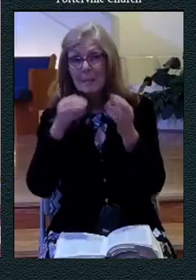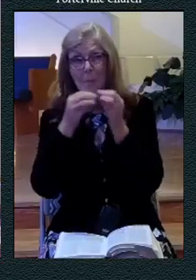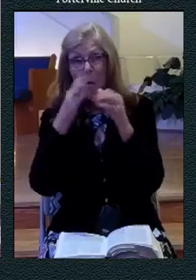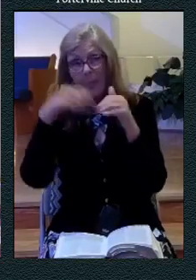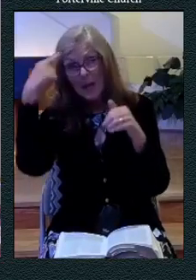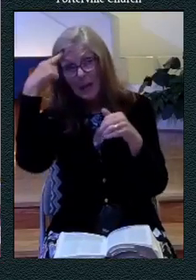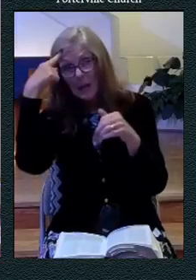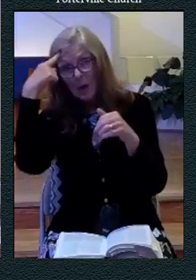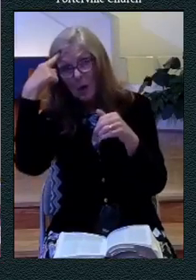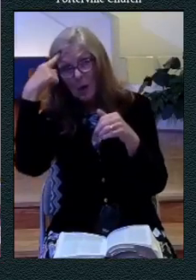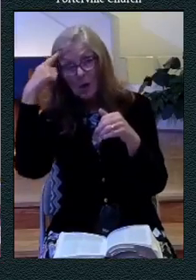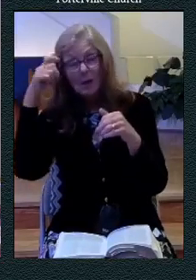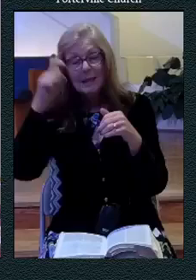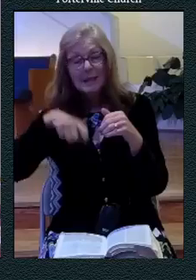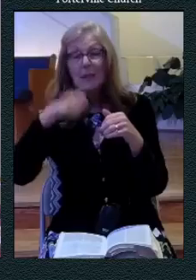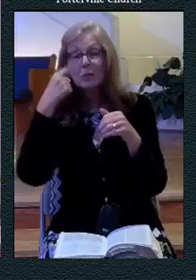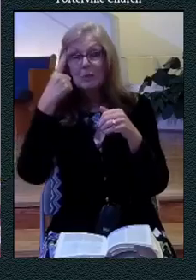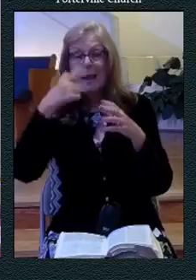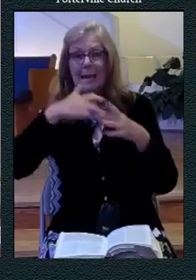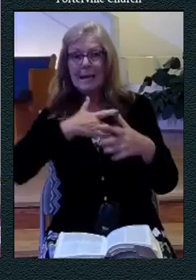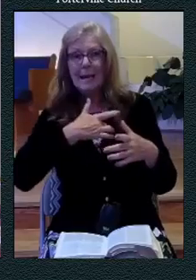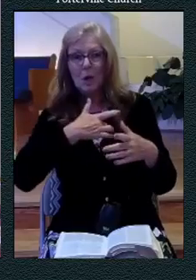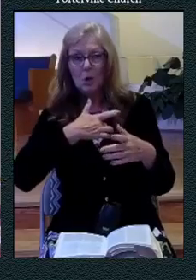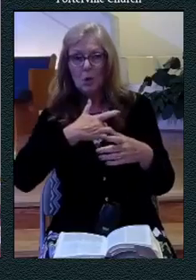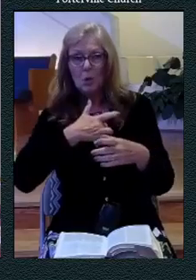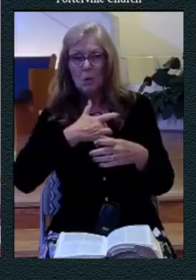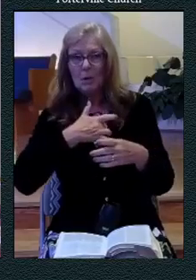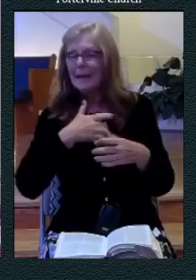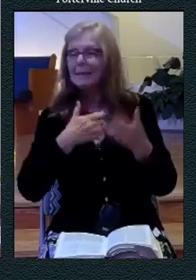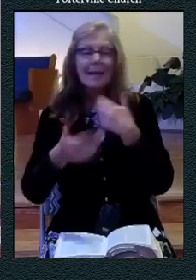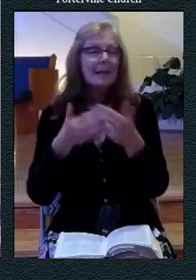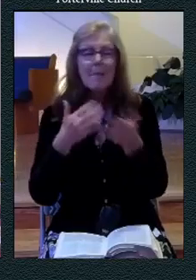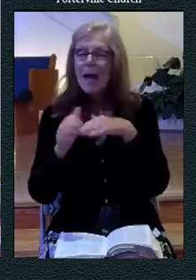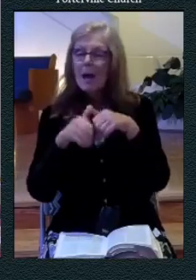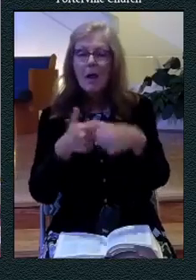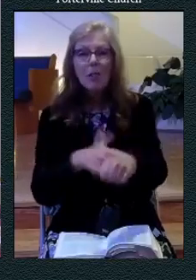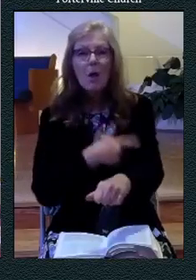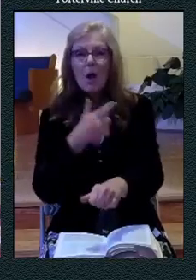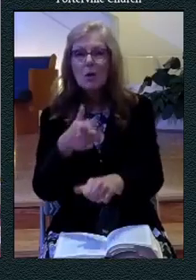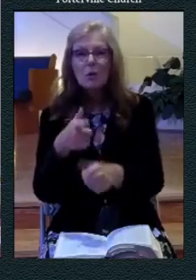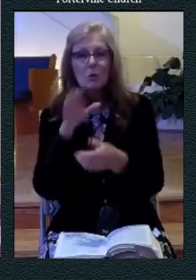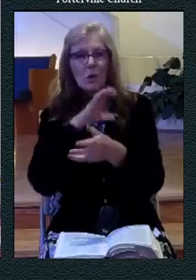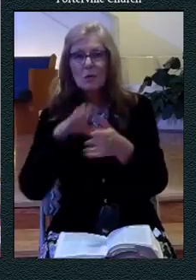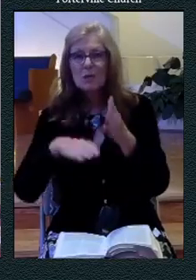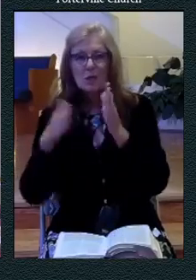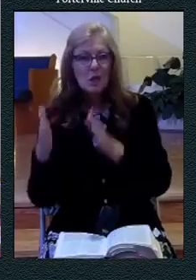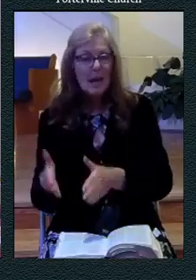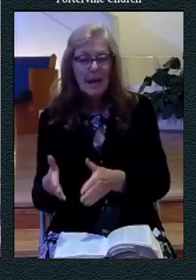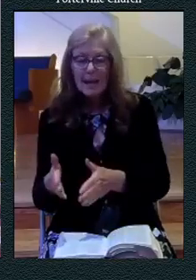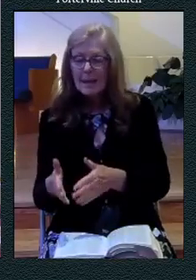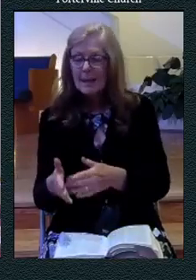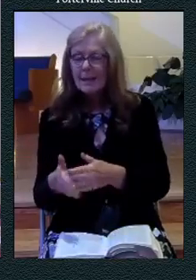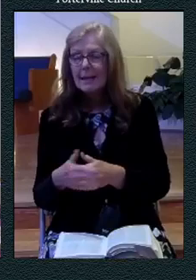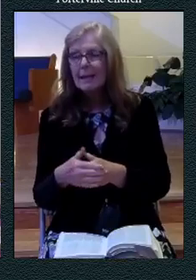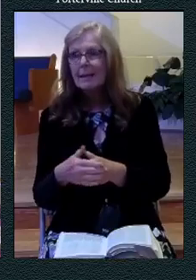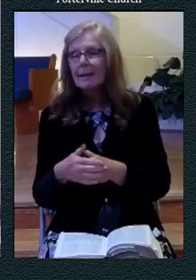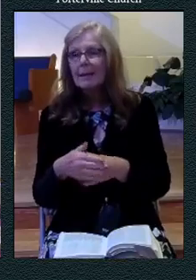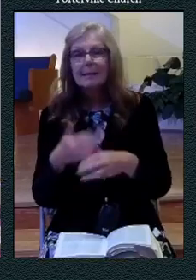don't care who you are and how long you've been a Christian and how bright your sense of gospel understanding at one time or another may have